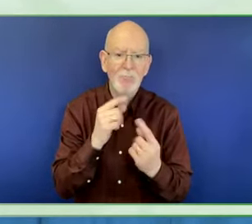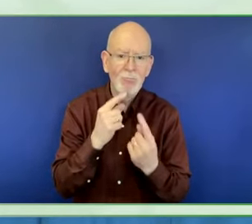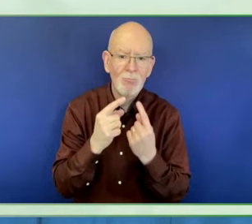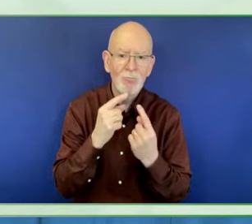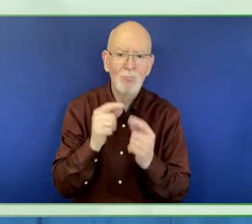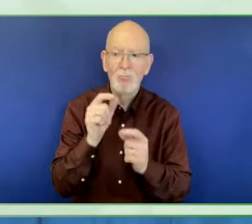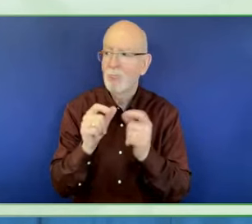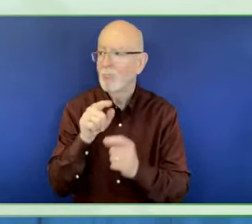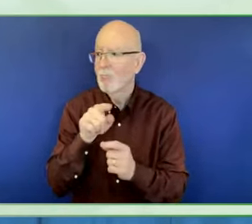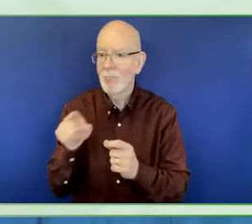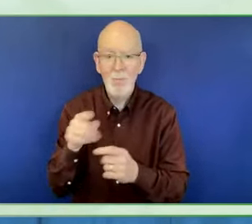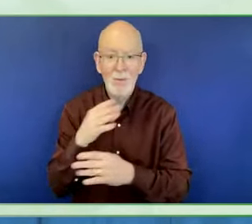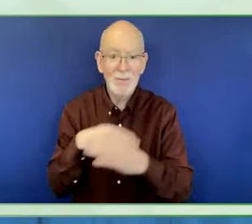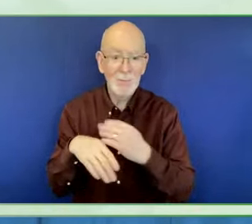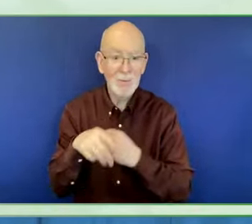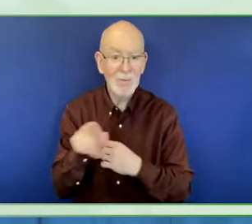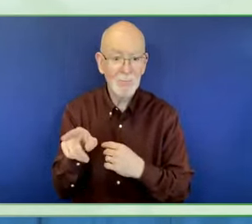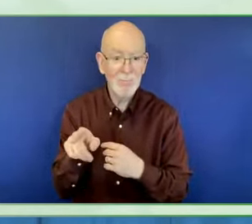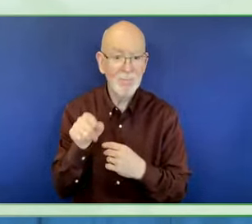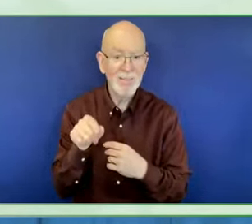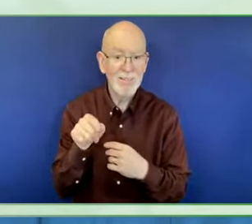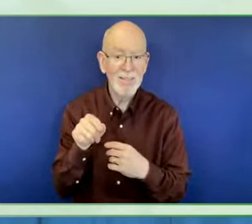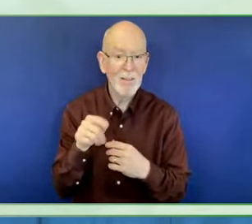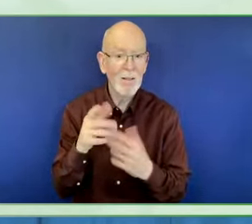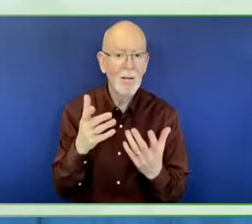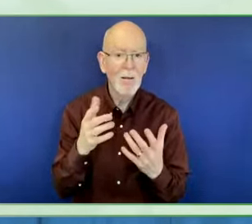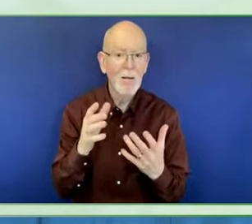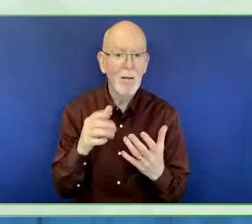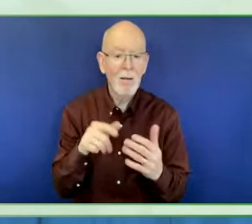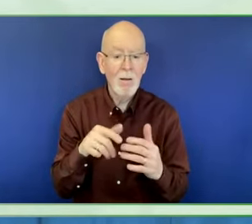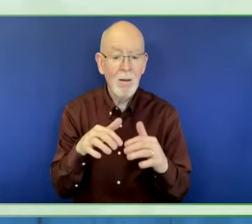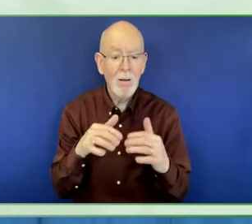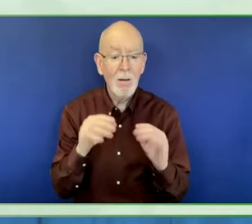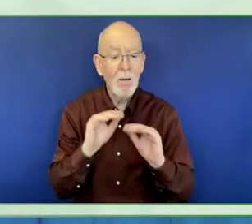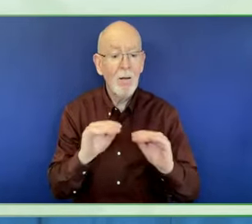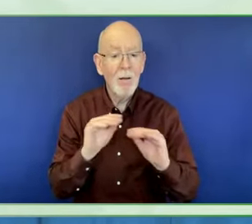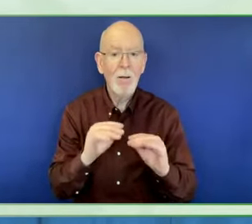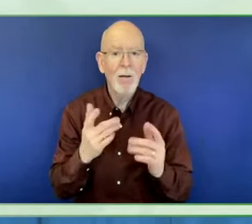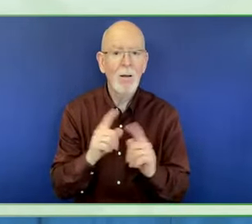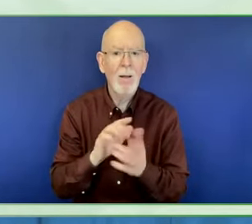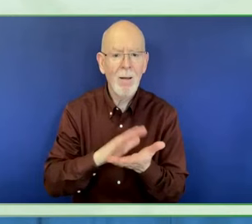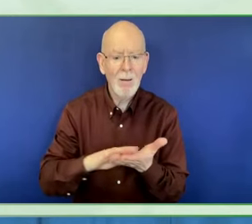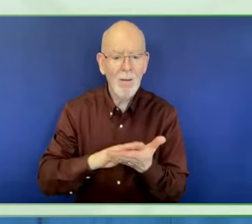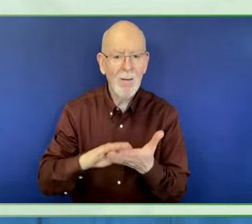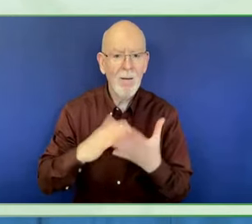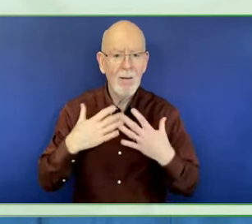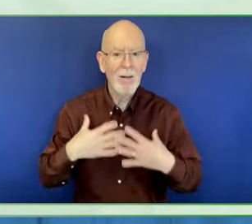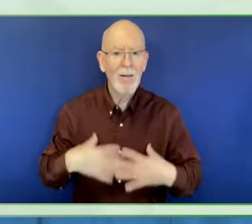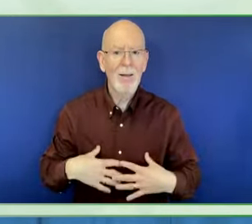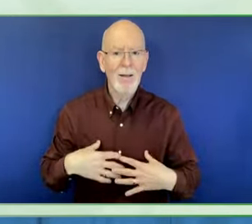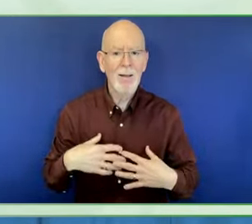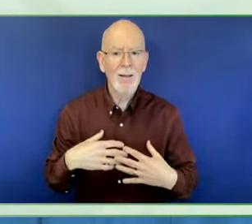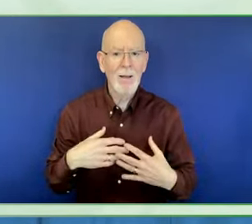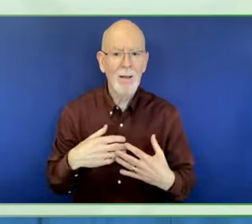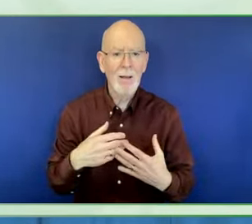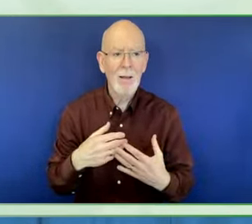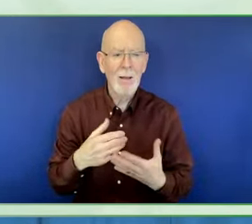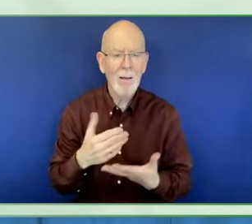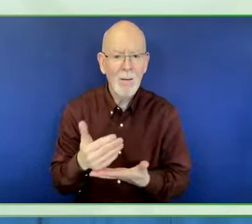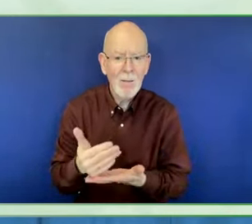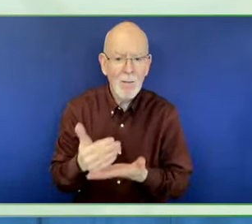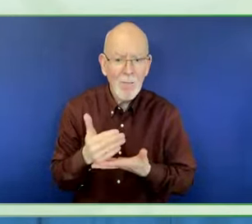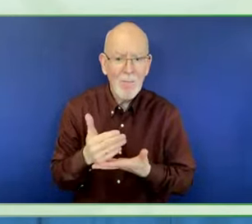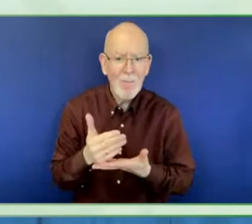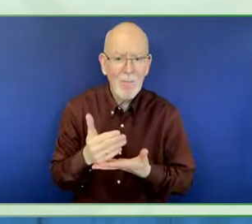Tara Lee, and we decided to go first with parents because they were the gateway to kind of getting children